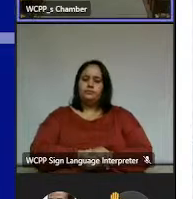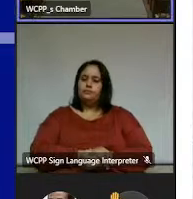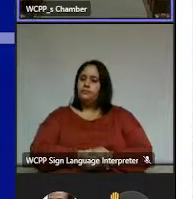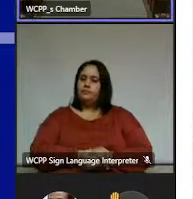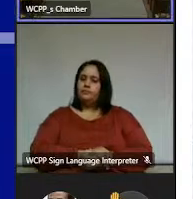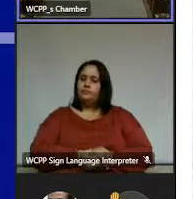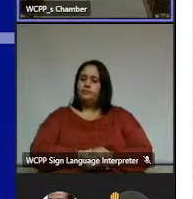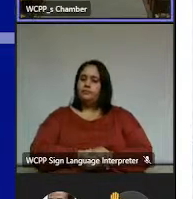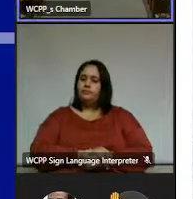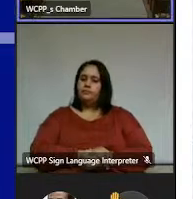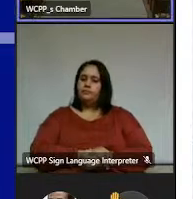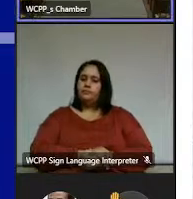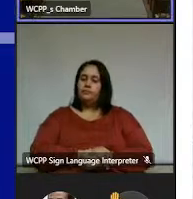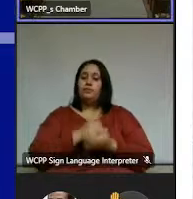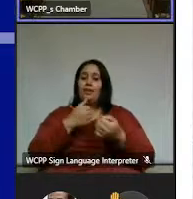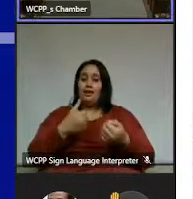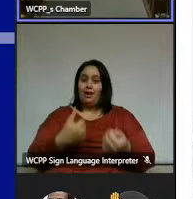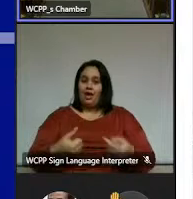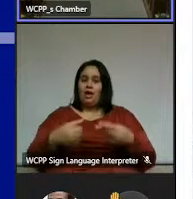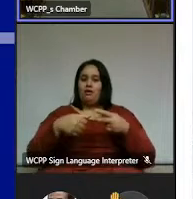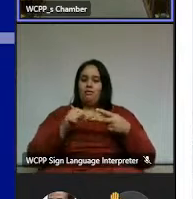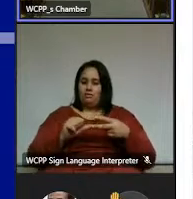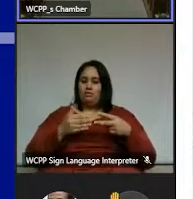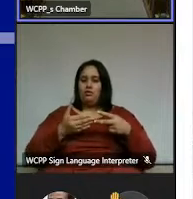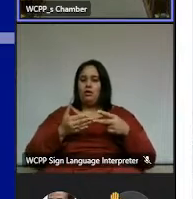Now I'm going to open up the